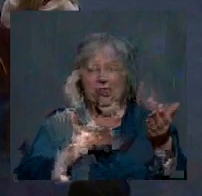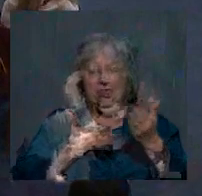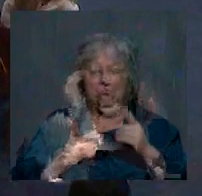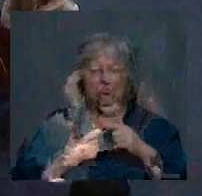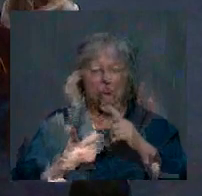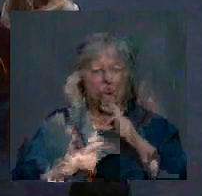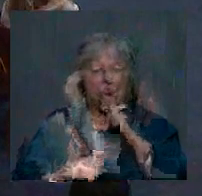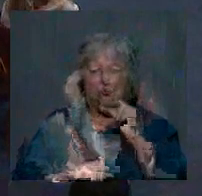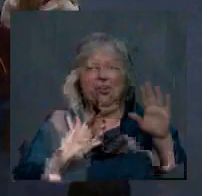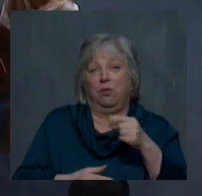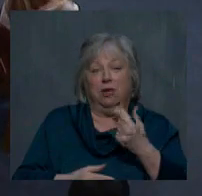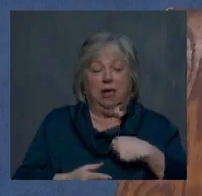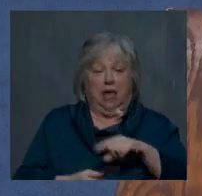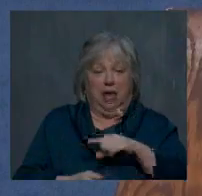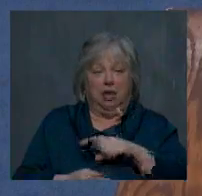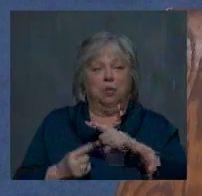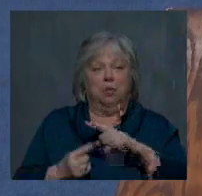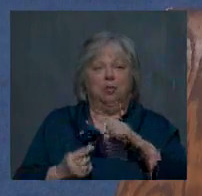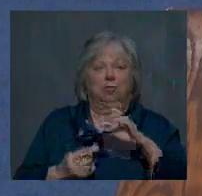us.